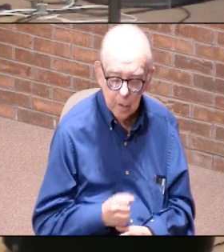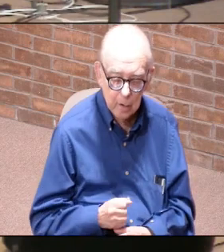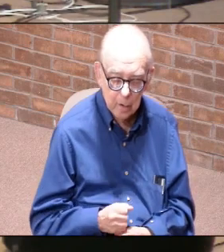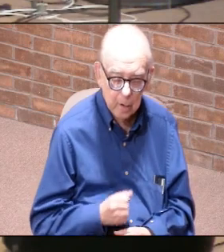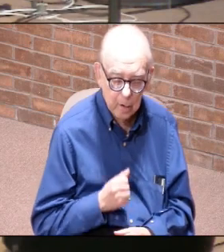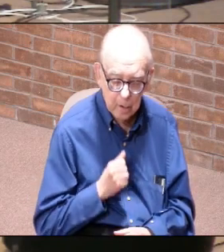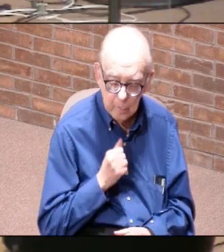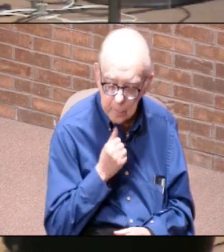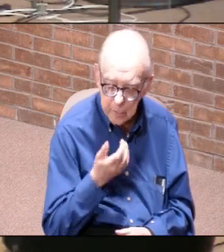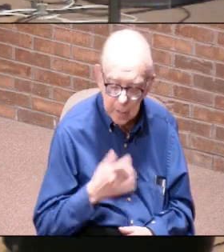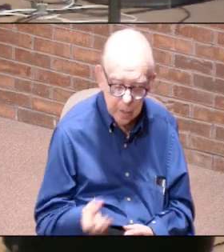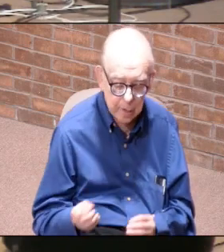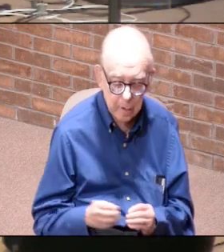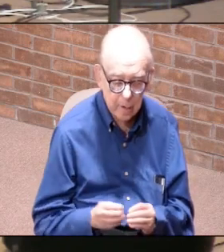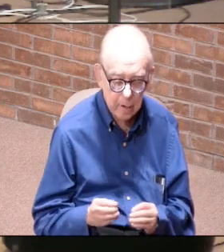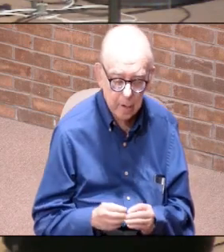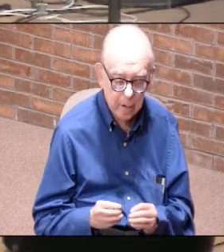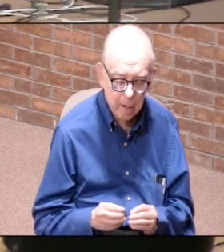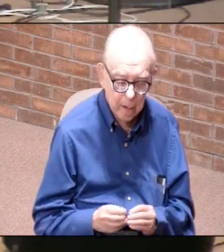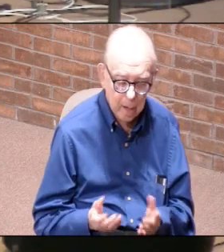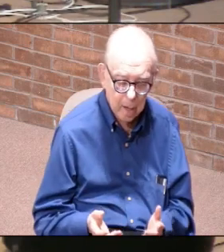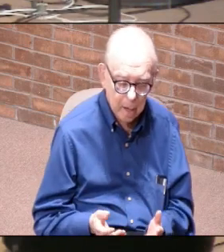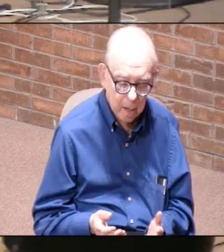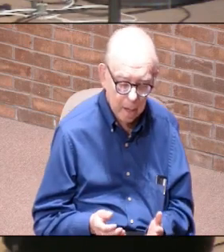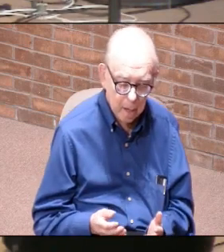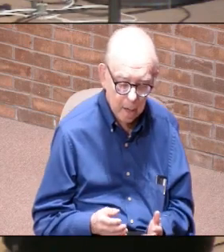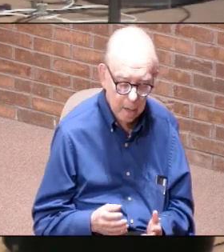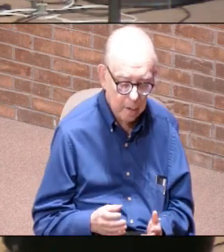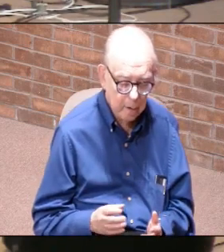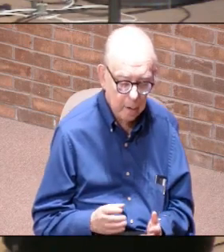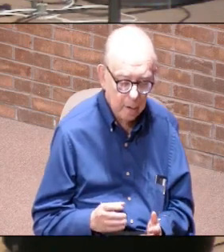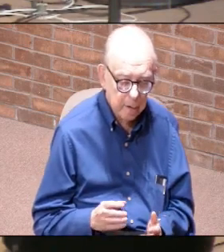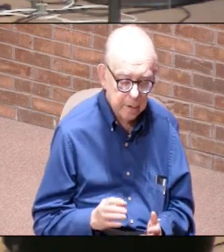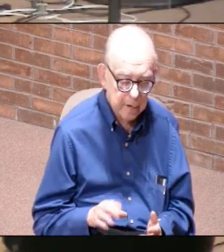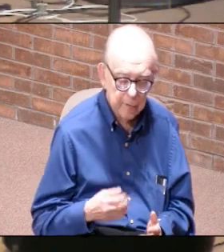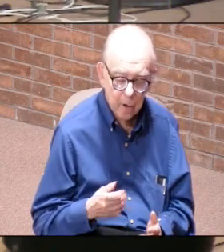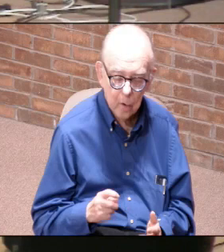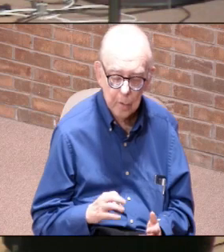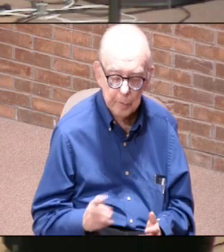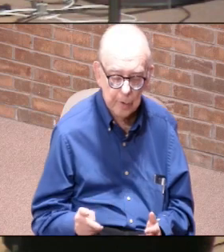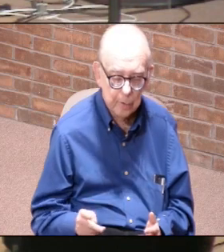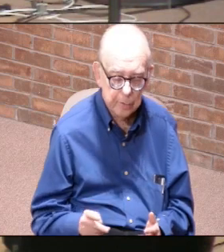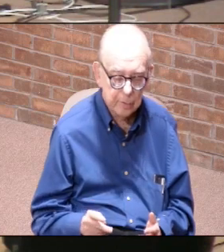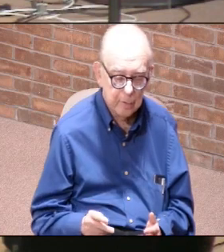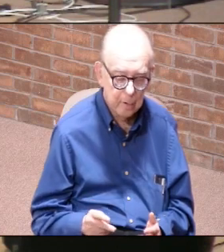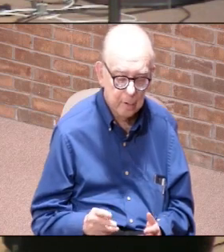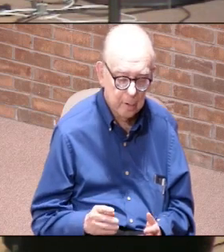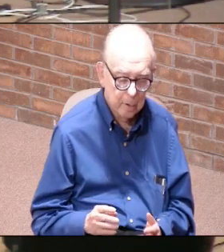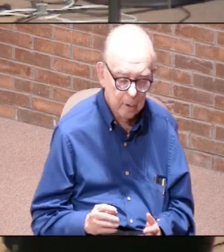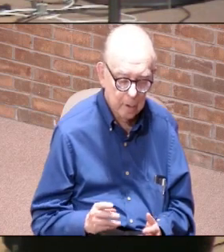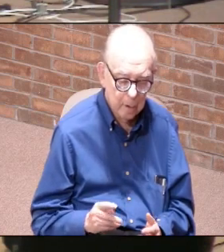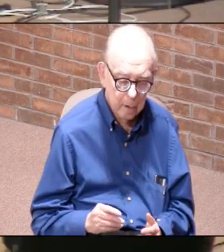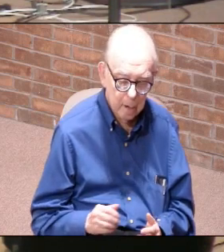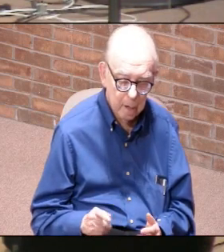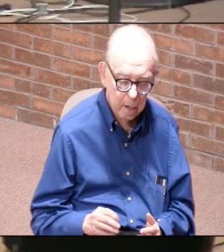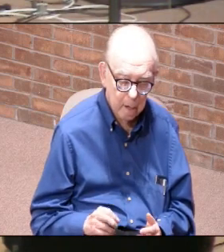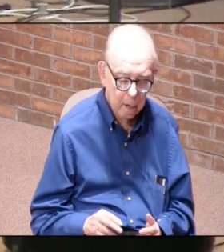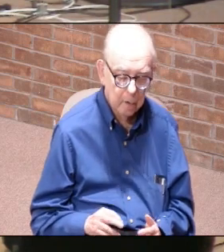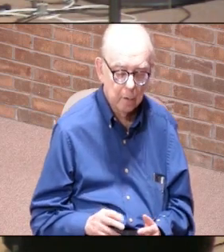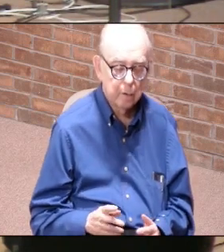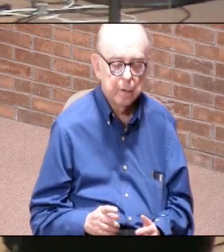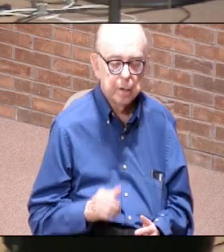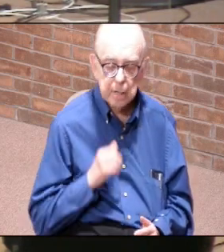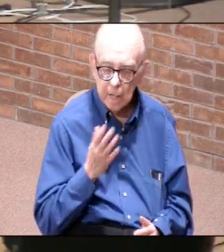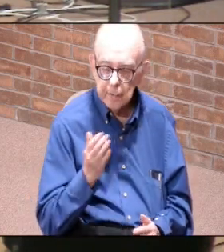going to hurt anymore. Carter can have all of his liver pills, okay? Pfizer won't be in